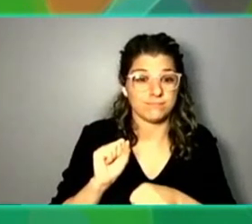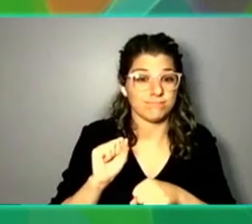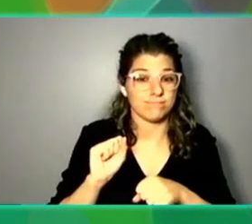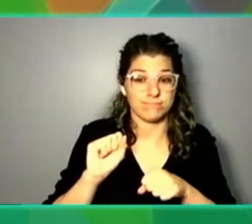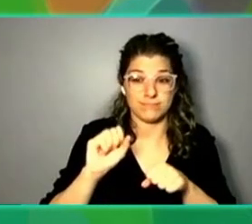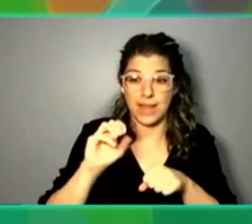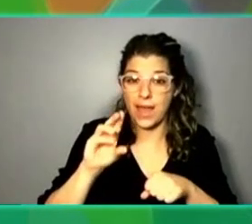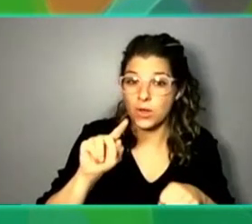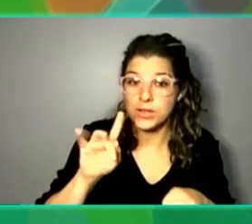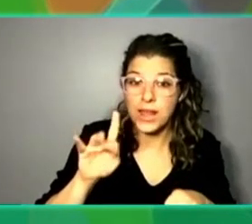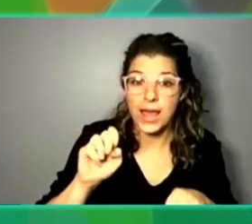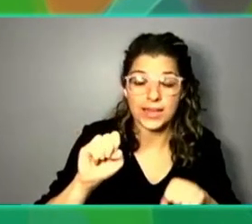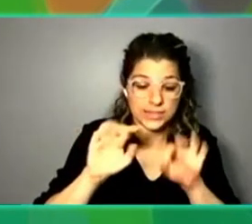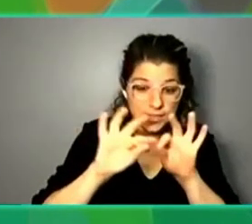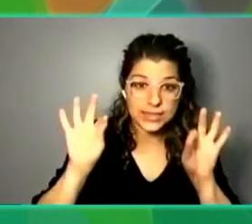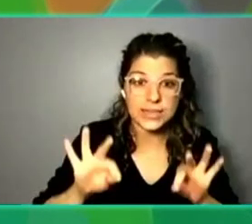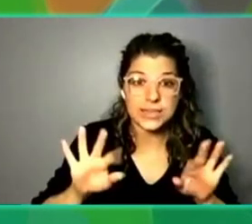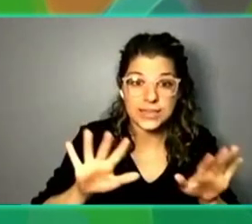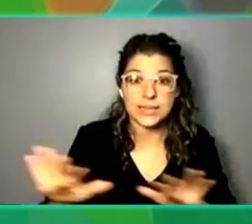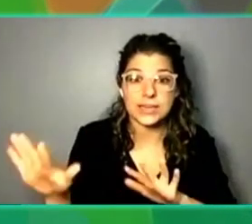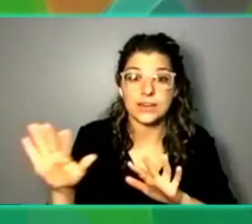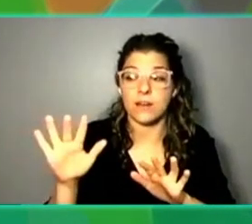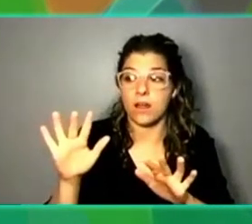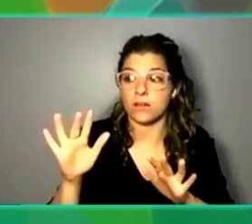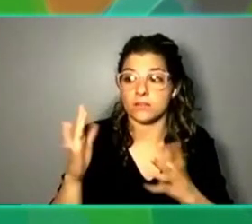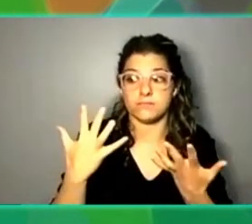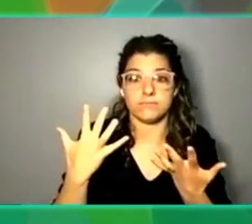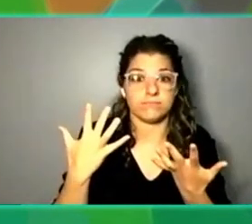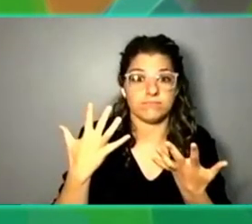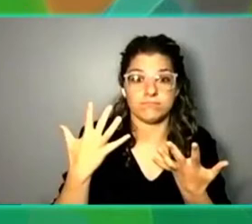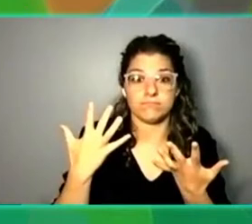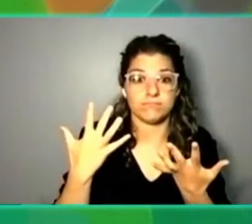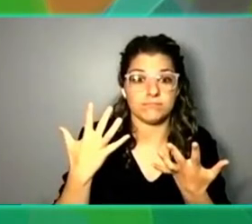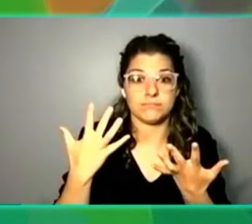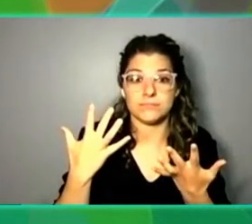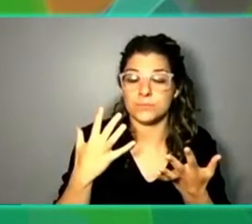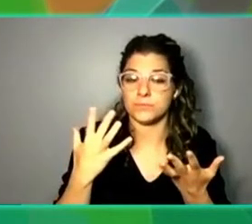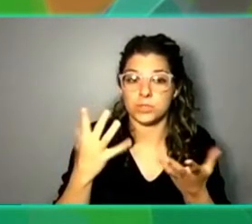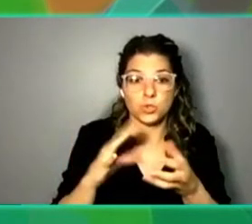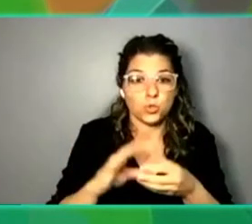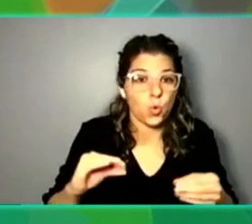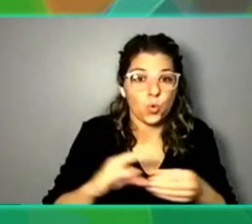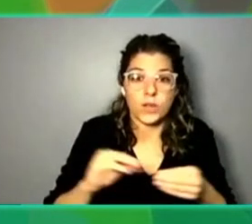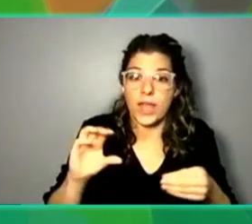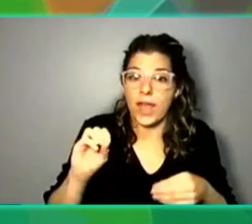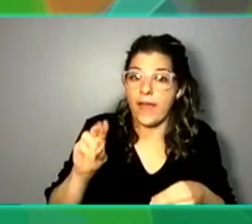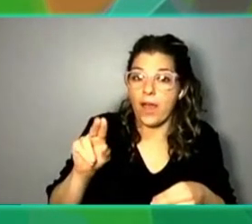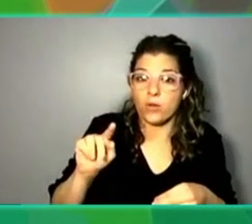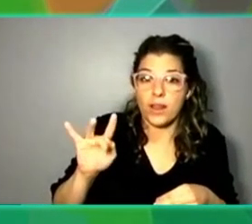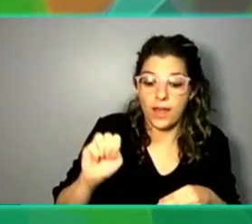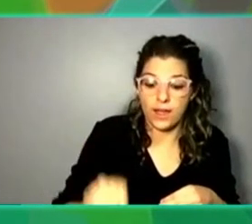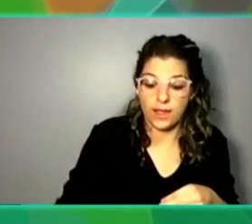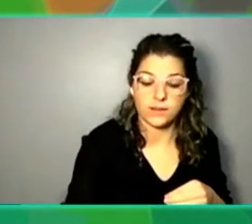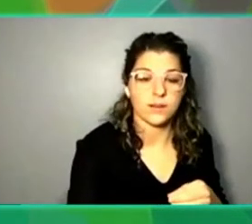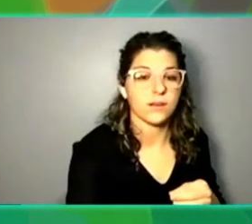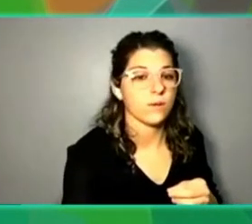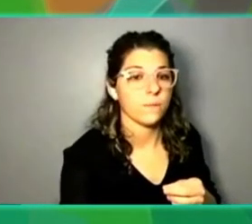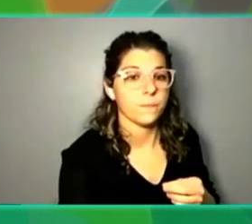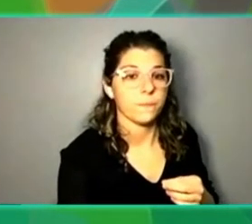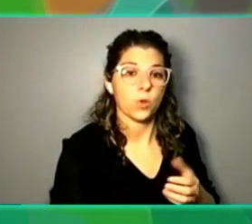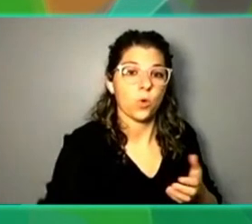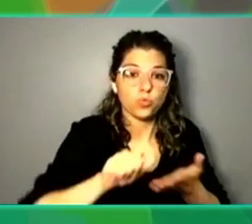outlining on virtually, you know, story outlining, premising, writing our scripts, that sort of a